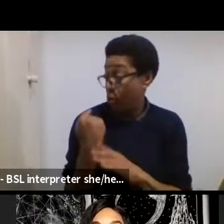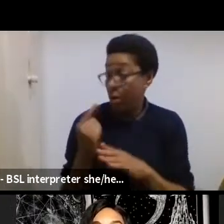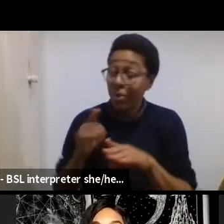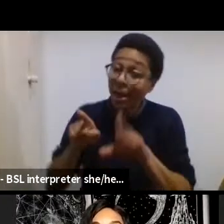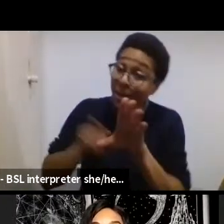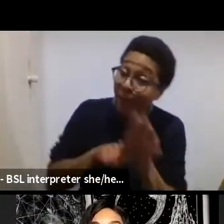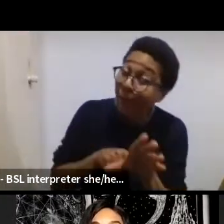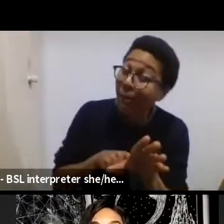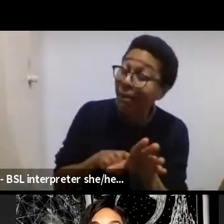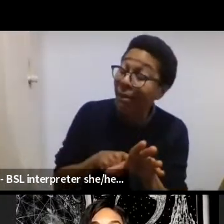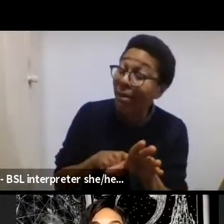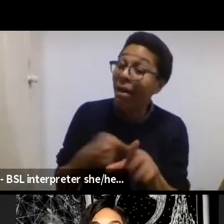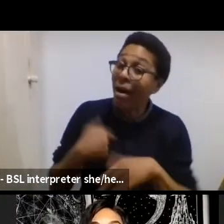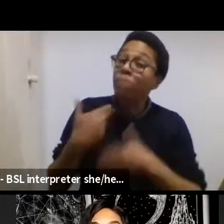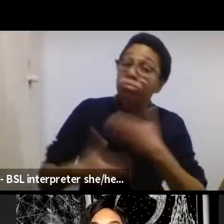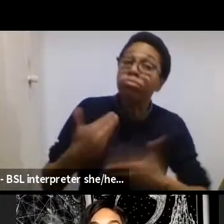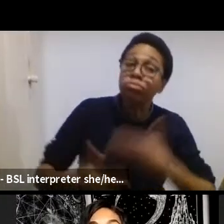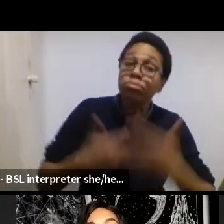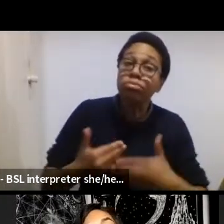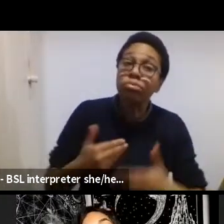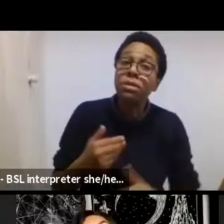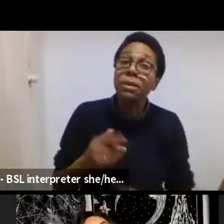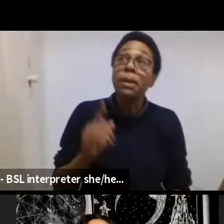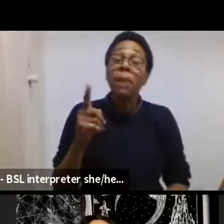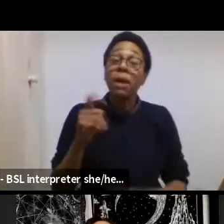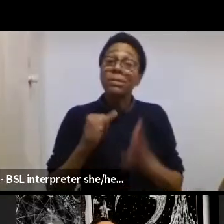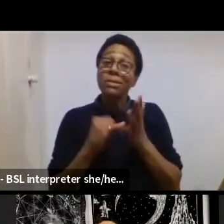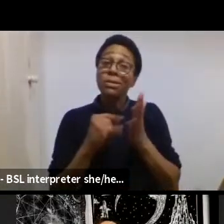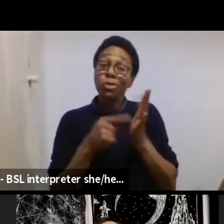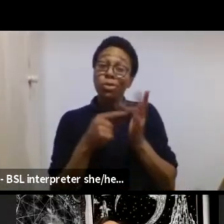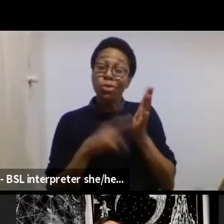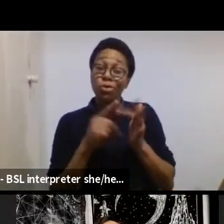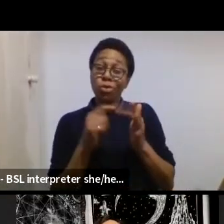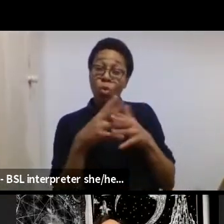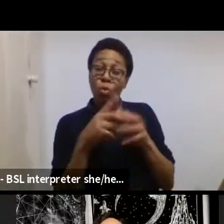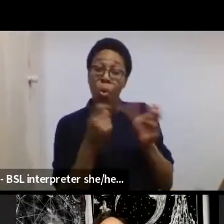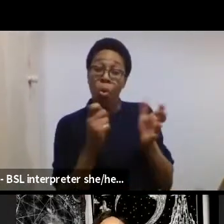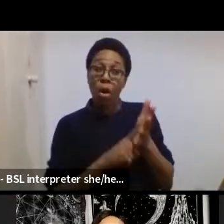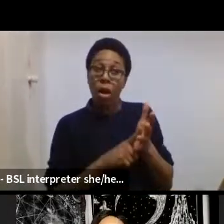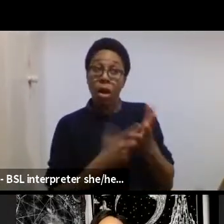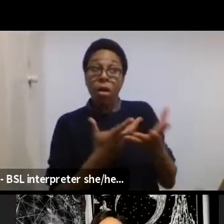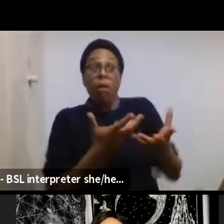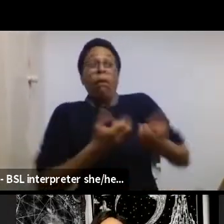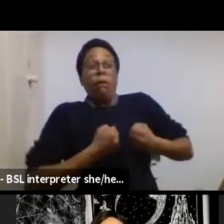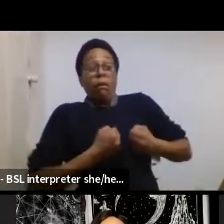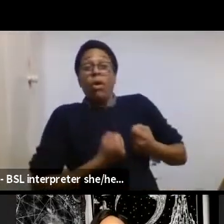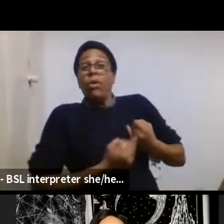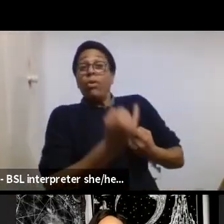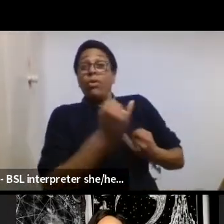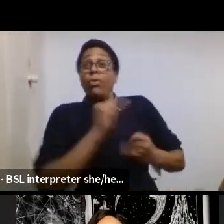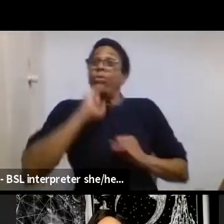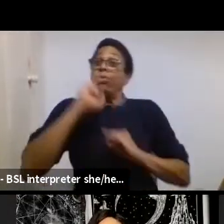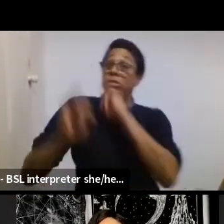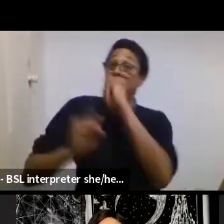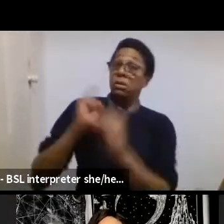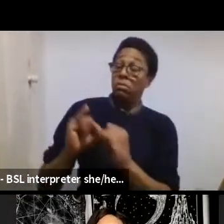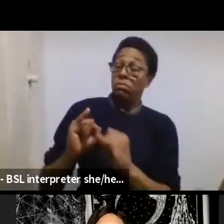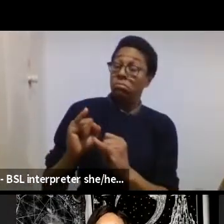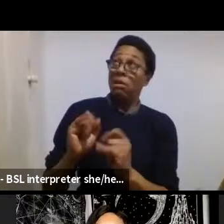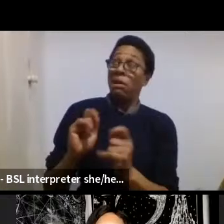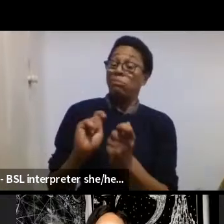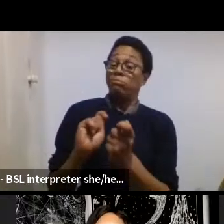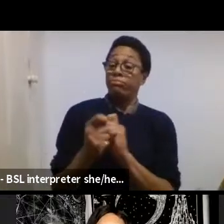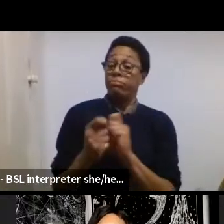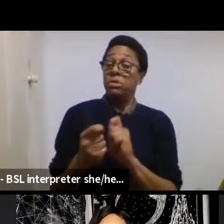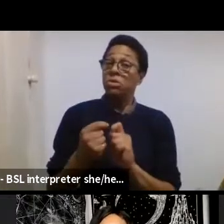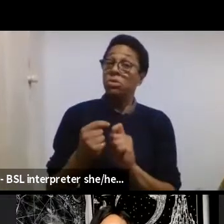they've got on their website of asexuality links to something else. Like, so it's really important to me that, and I'm so happy